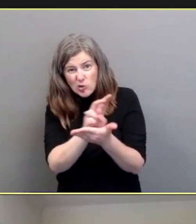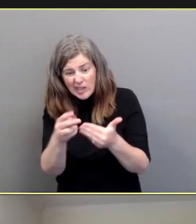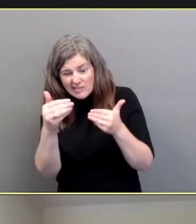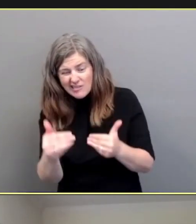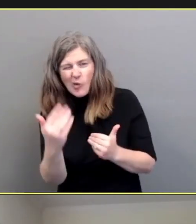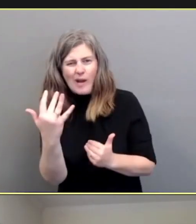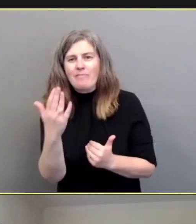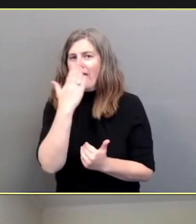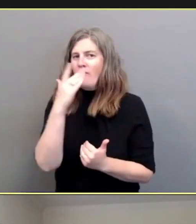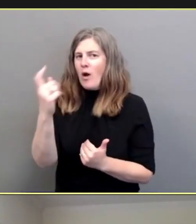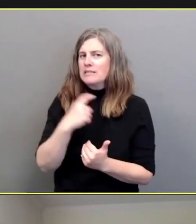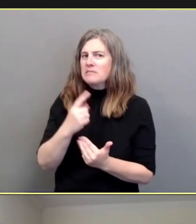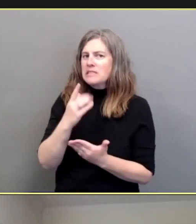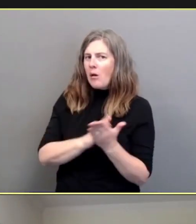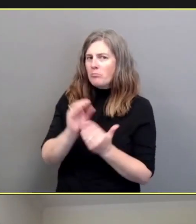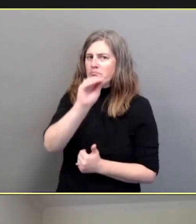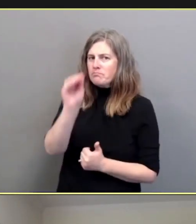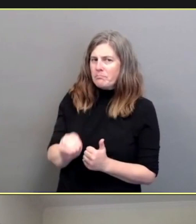asking that.